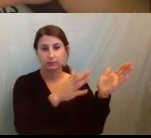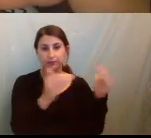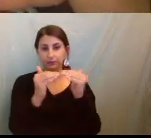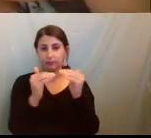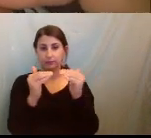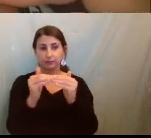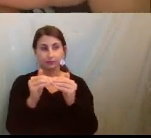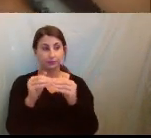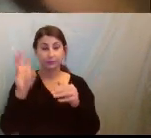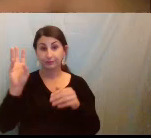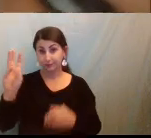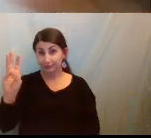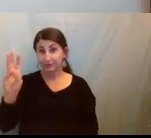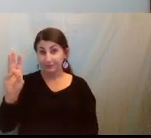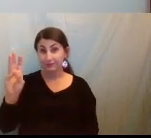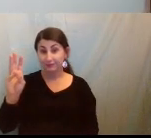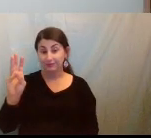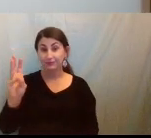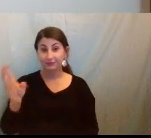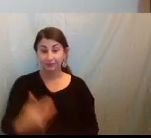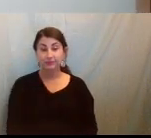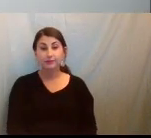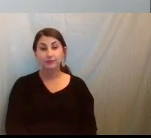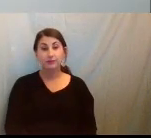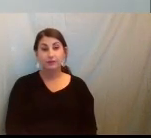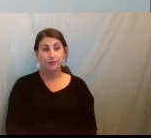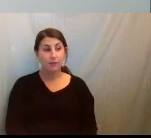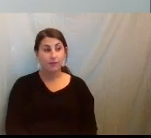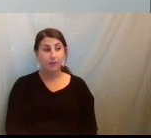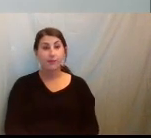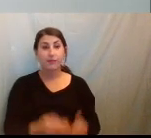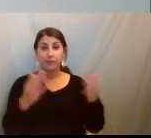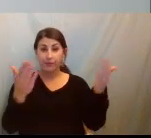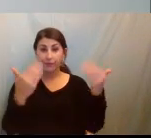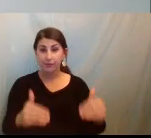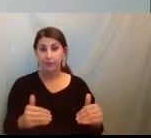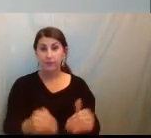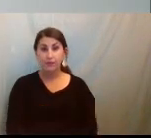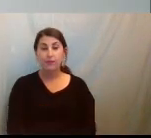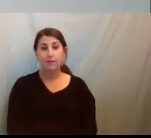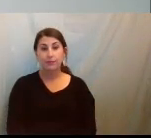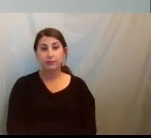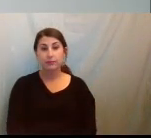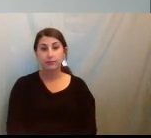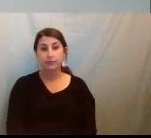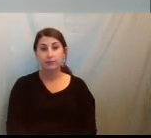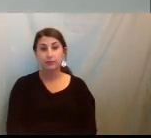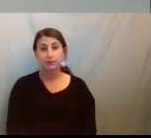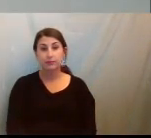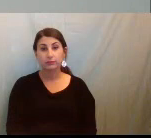1x. X equals 6. Okay. All right, next example.